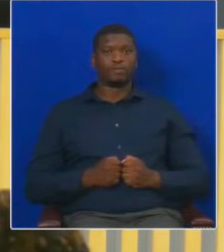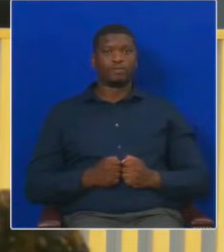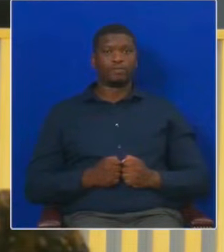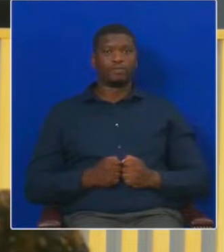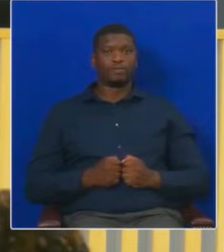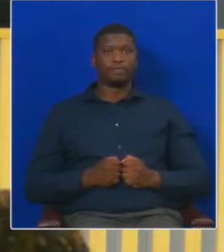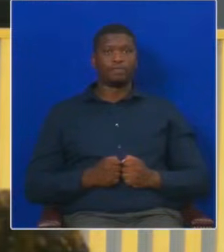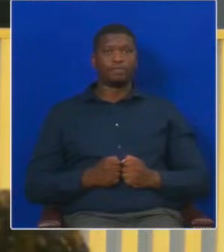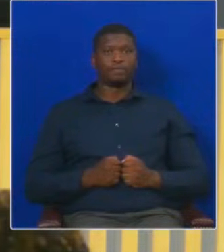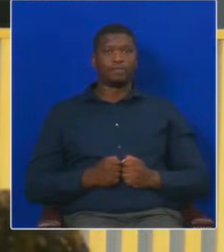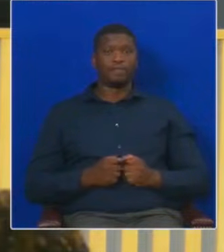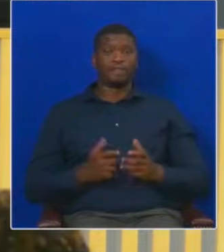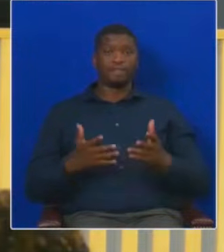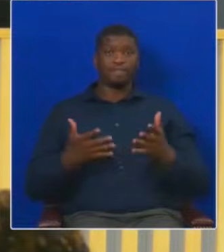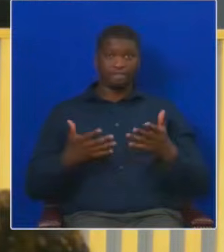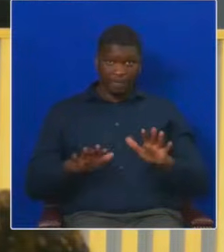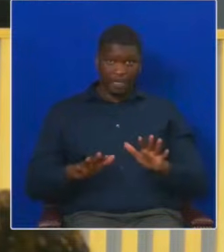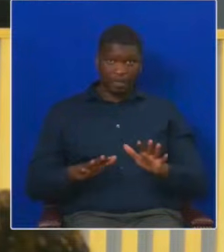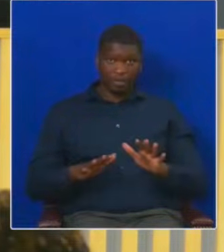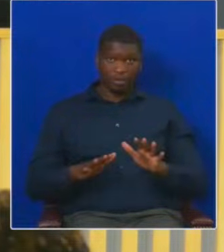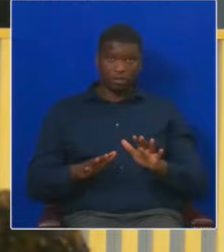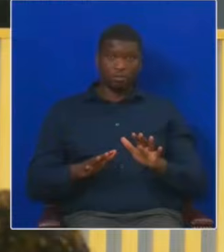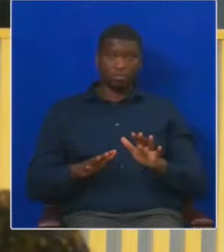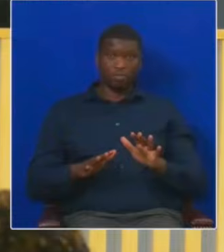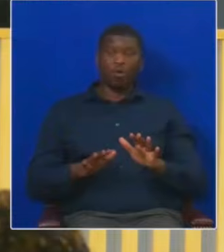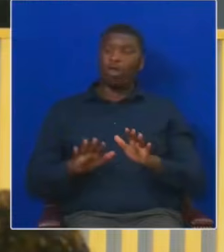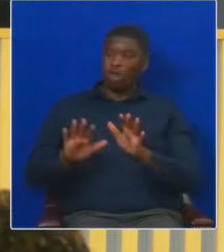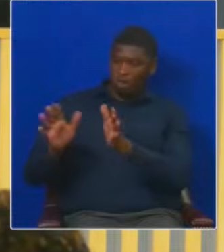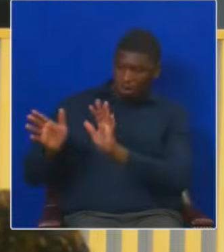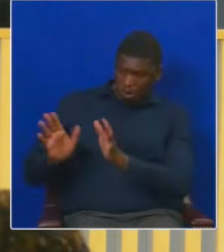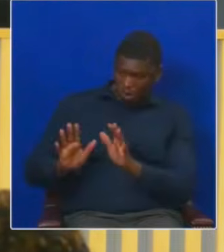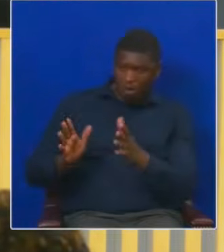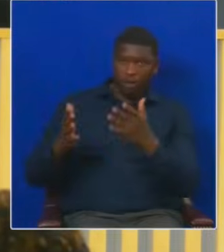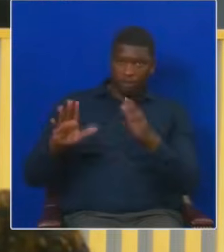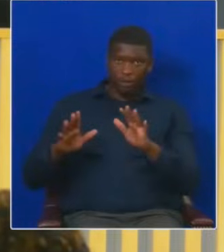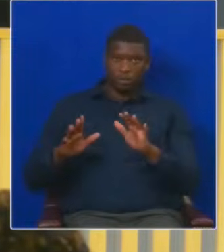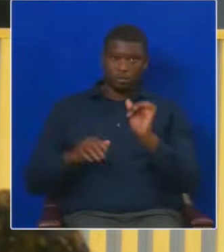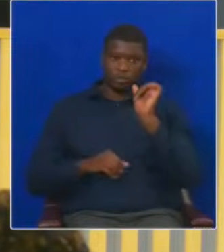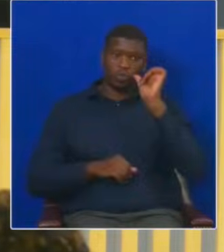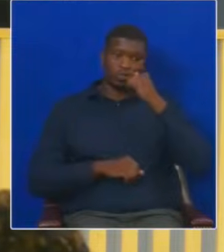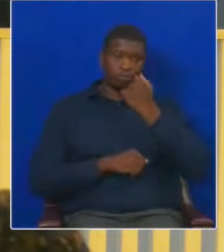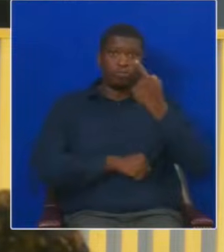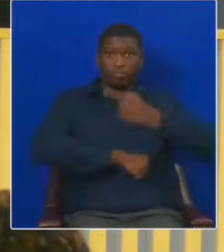on the next day, which was like,